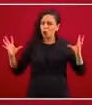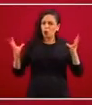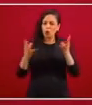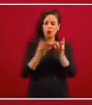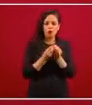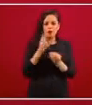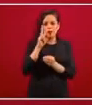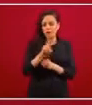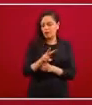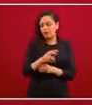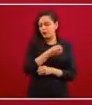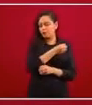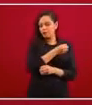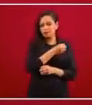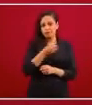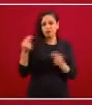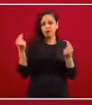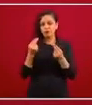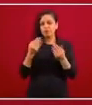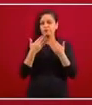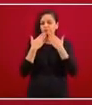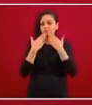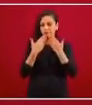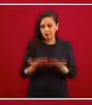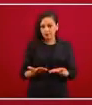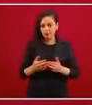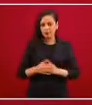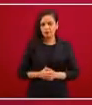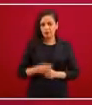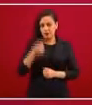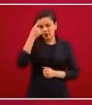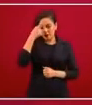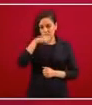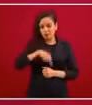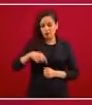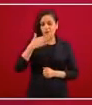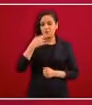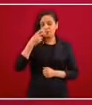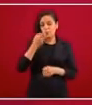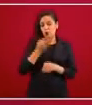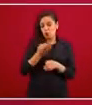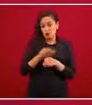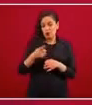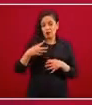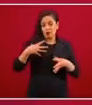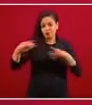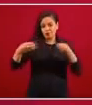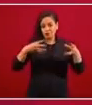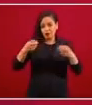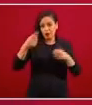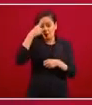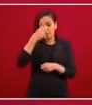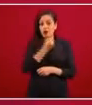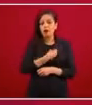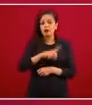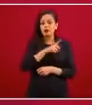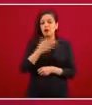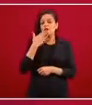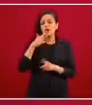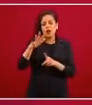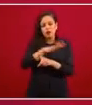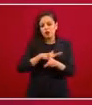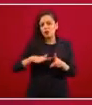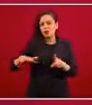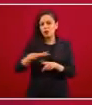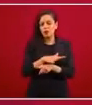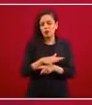society, all of us have a role to fulfill in this epidemic